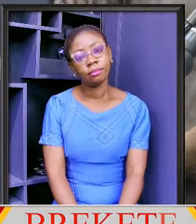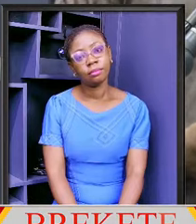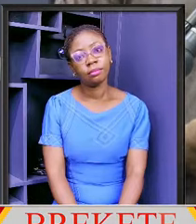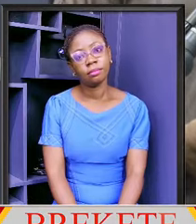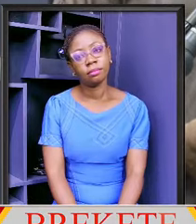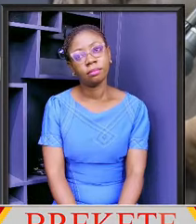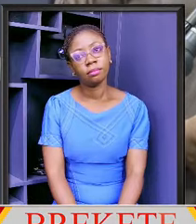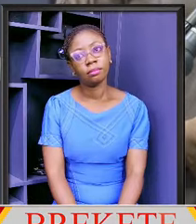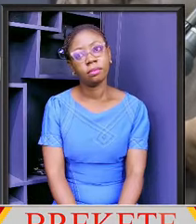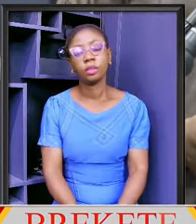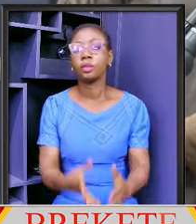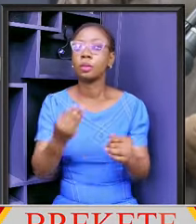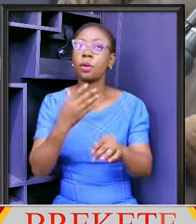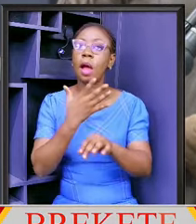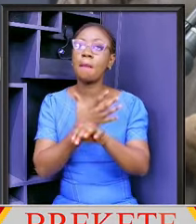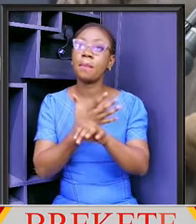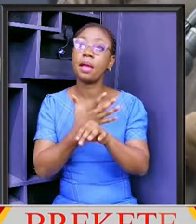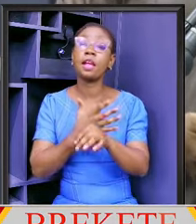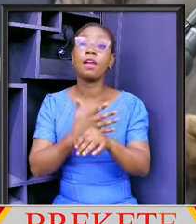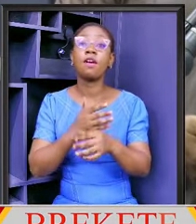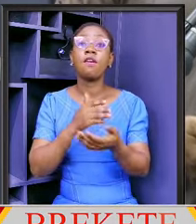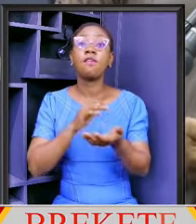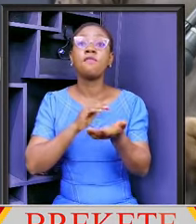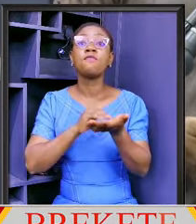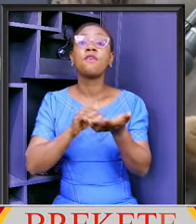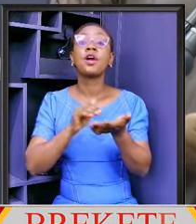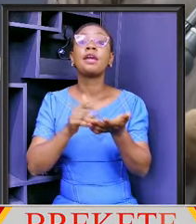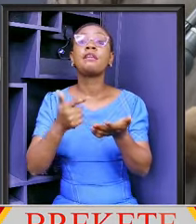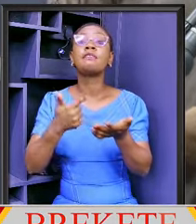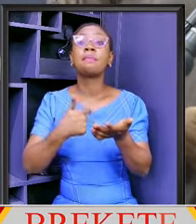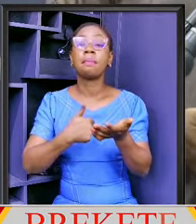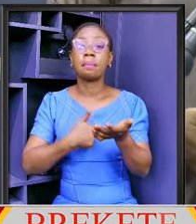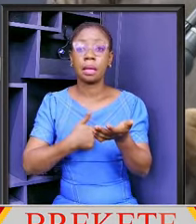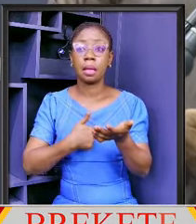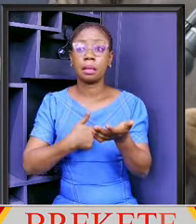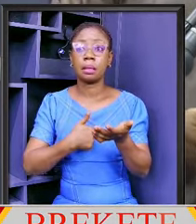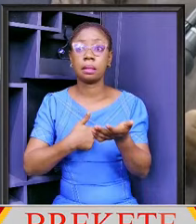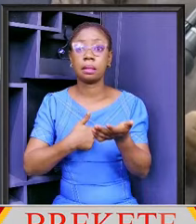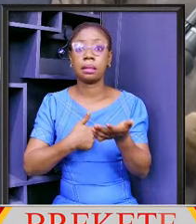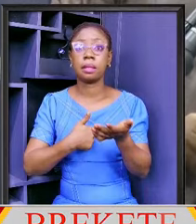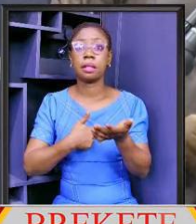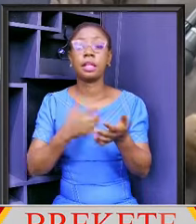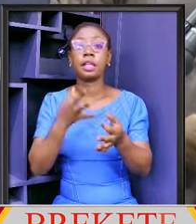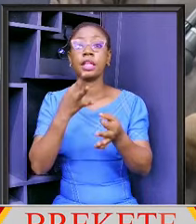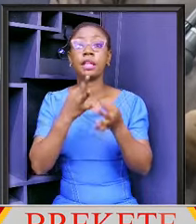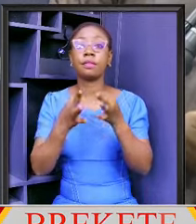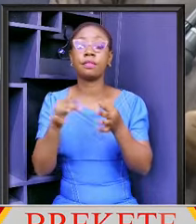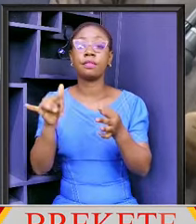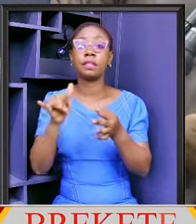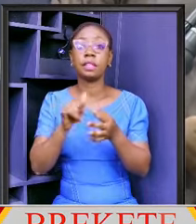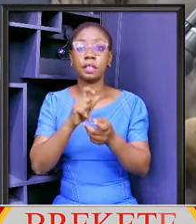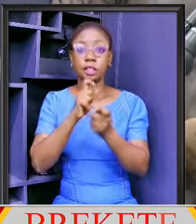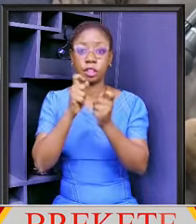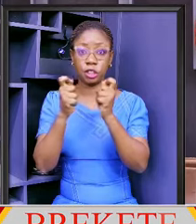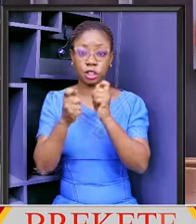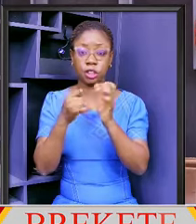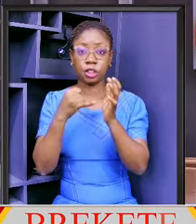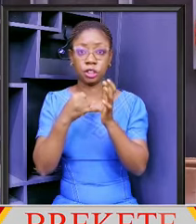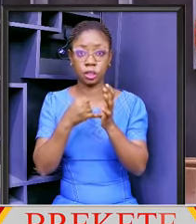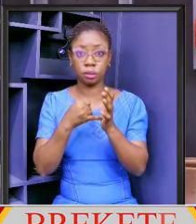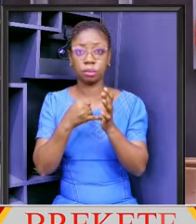excuse thee. So I beg una go forgive me. May them play sick tune. May them, if they don't correct them, una go let me